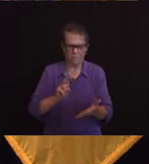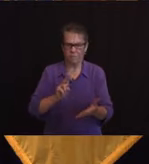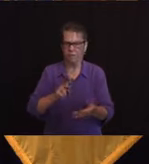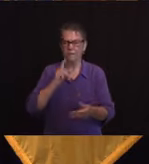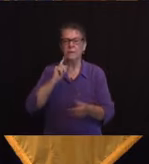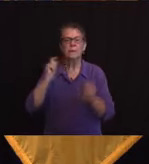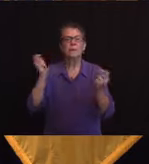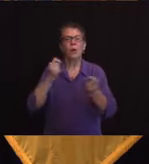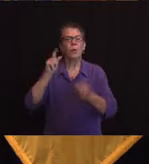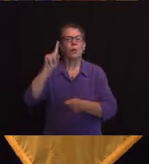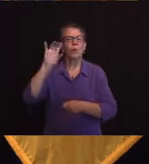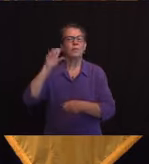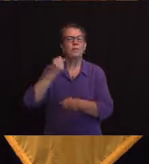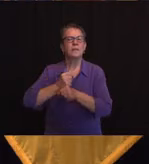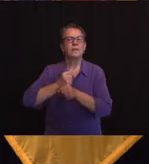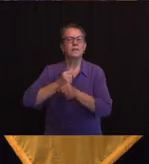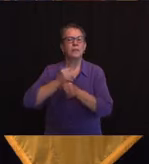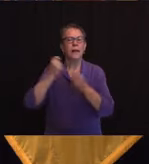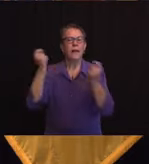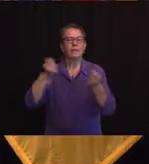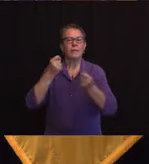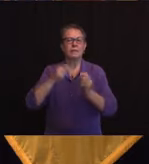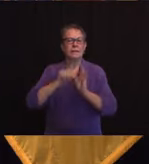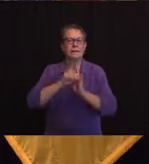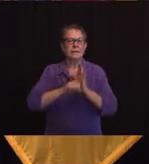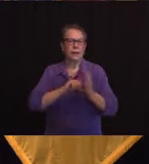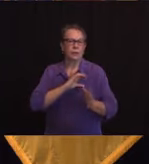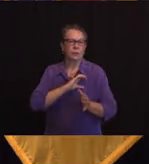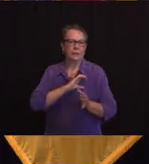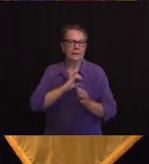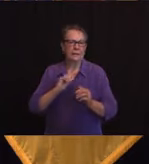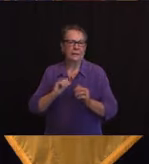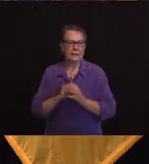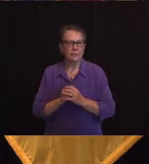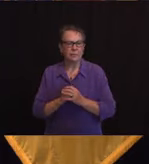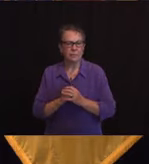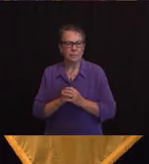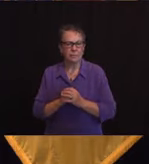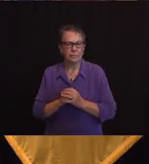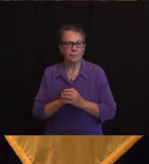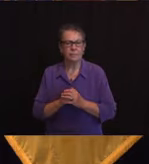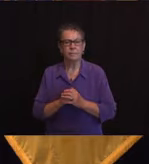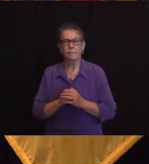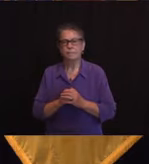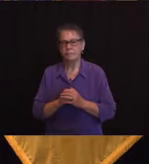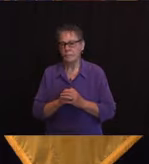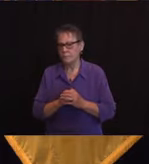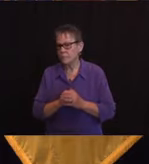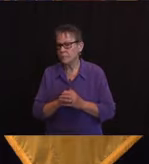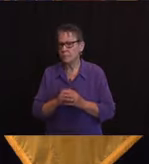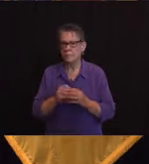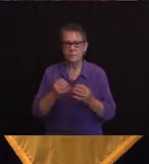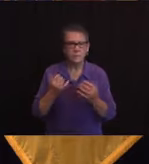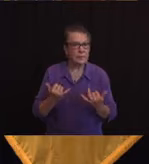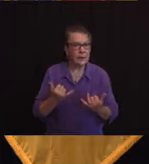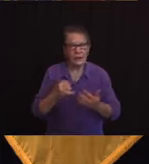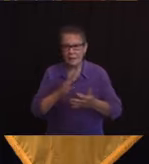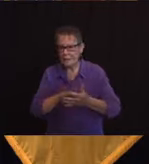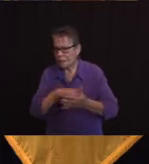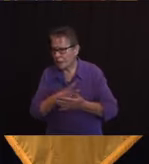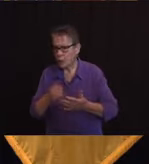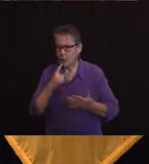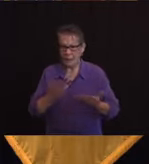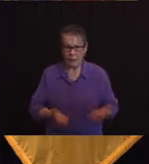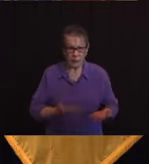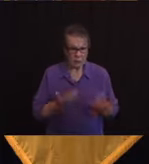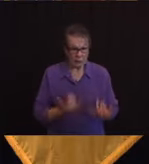regular rhythm this week, so we'll be with you virtually tomorrow, and then we'll be back here on Wednesday. As I said, I think we're going to try to get to NJIT on